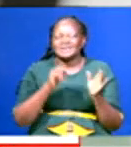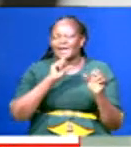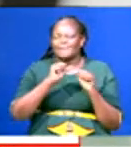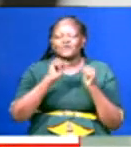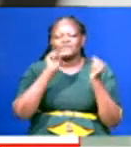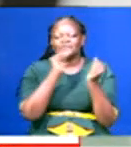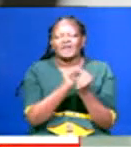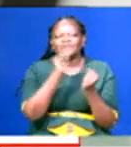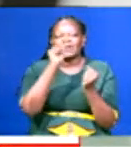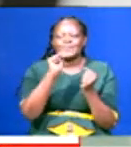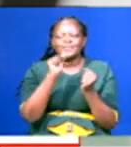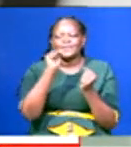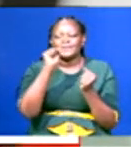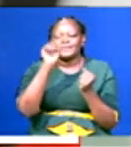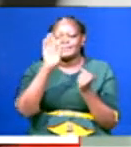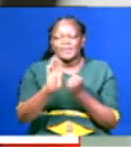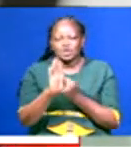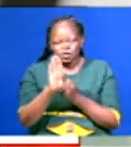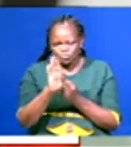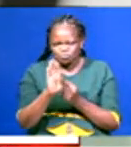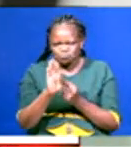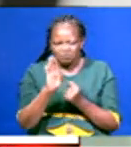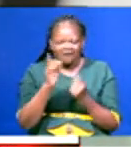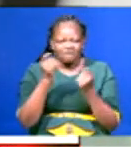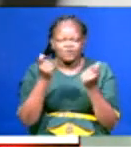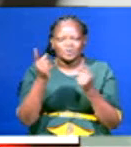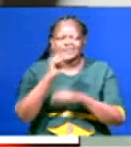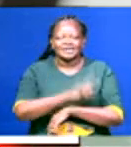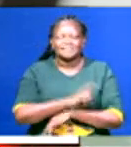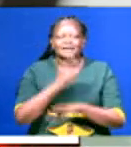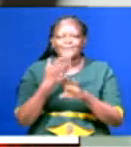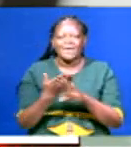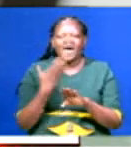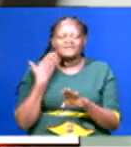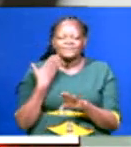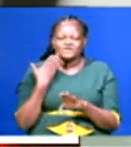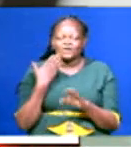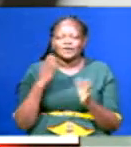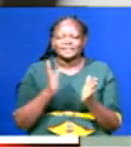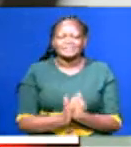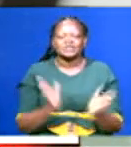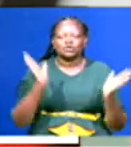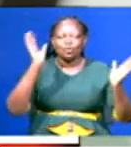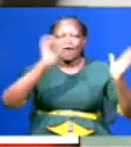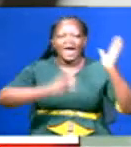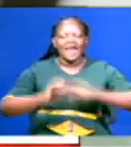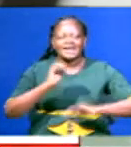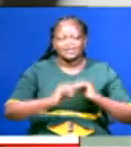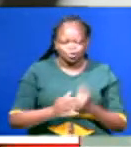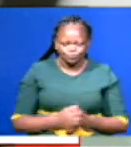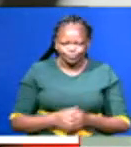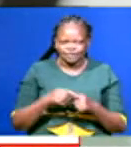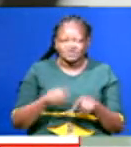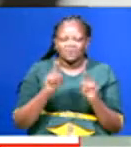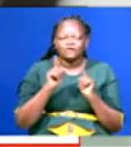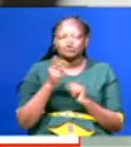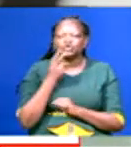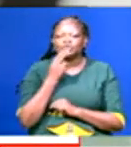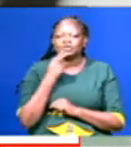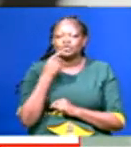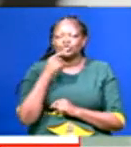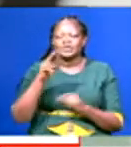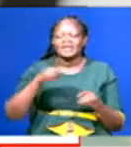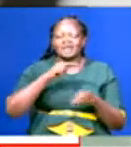15 billion shillings just a few days before the general elections. Nyakango Tuesday told the